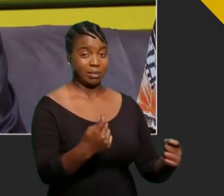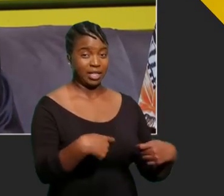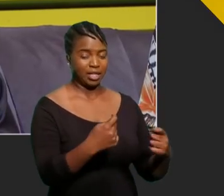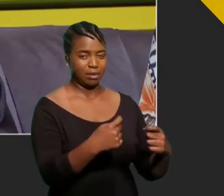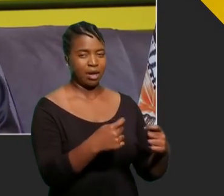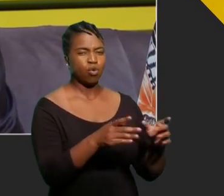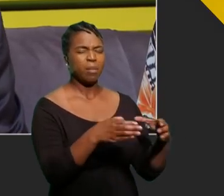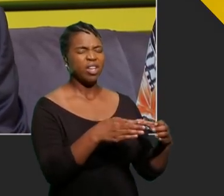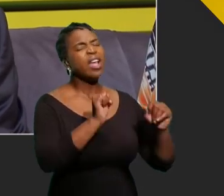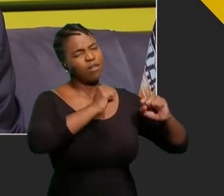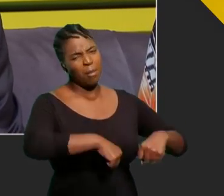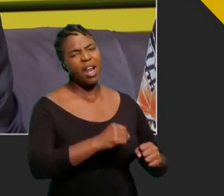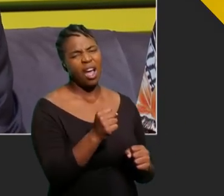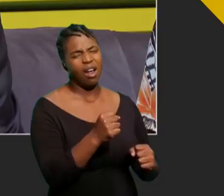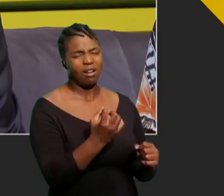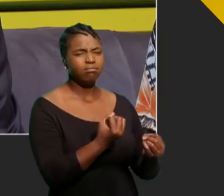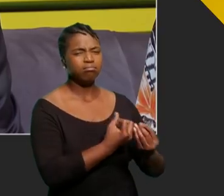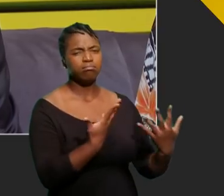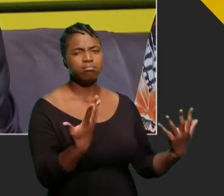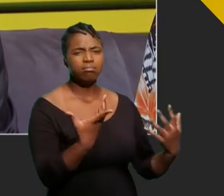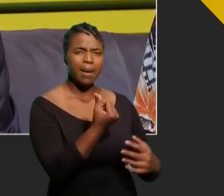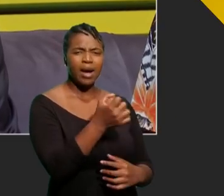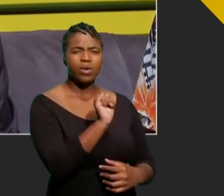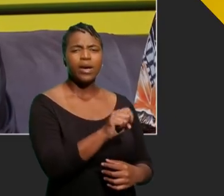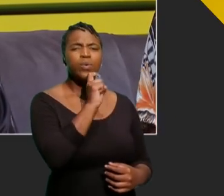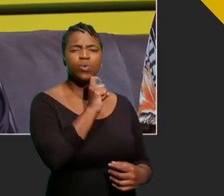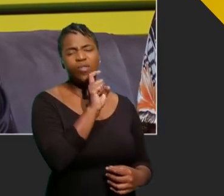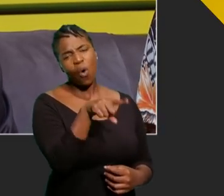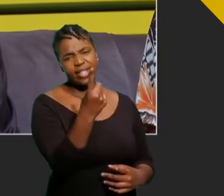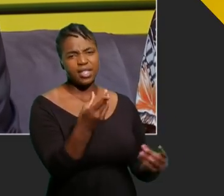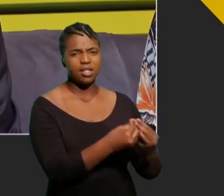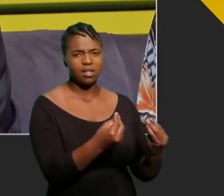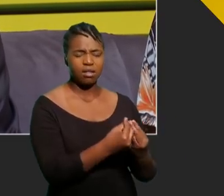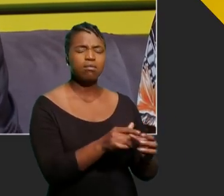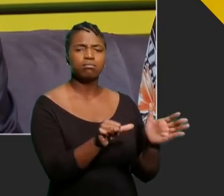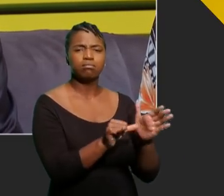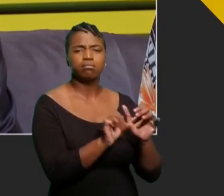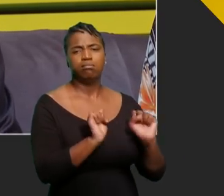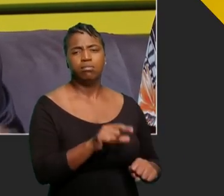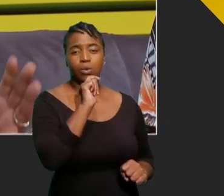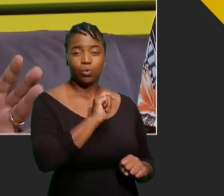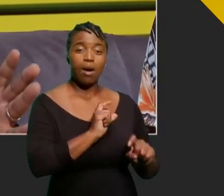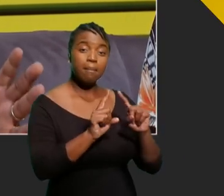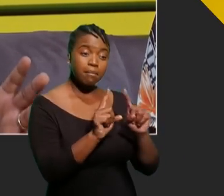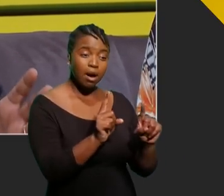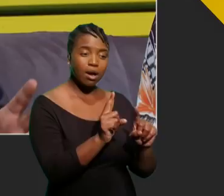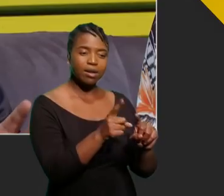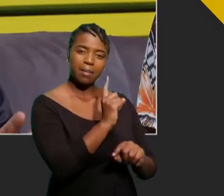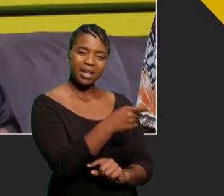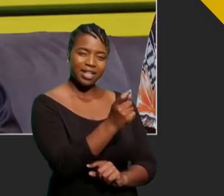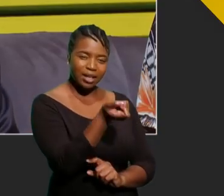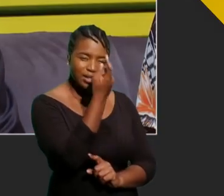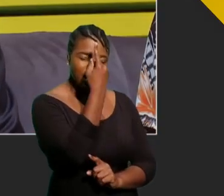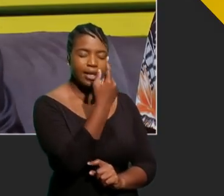in Engakul, right? Yeah. It's money that we could be using for other things. That's important. But let's also understand